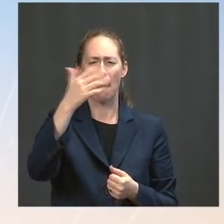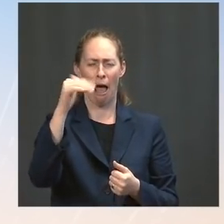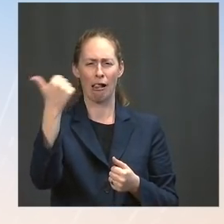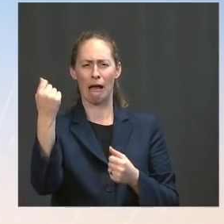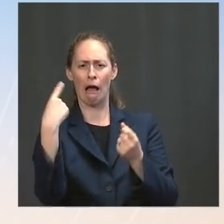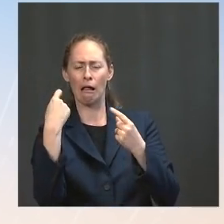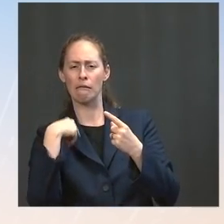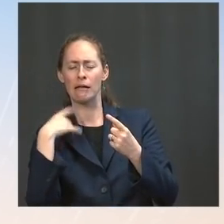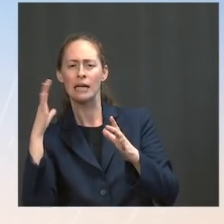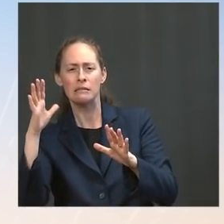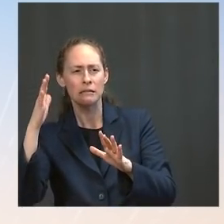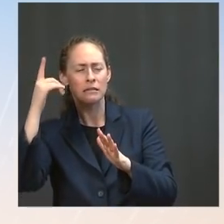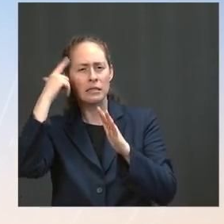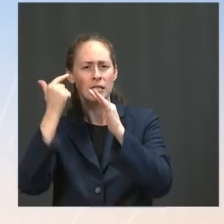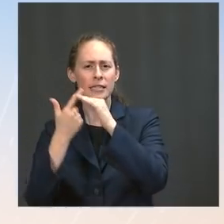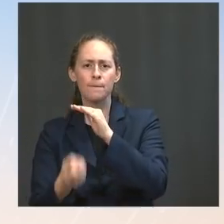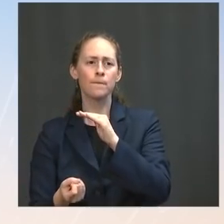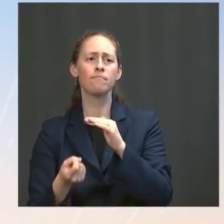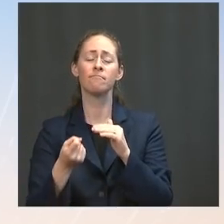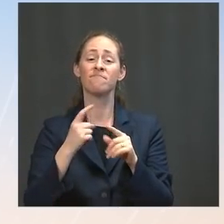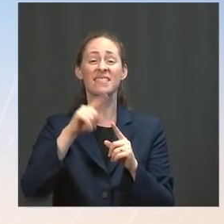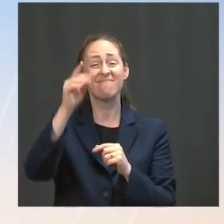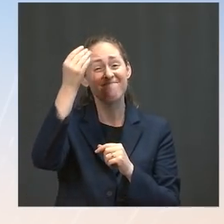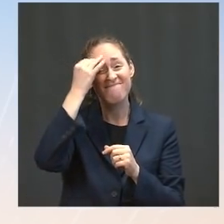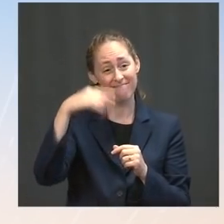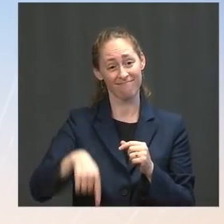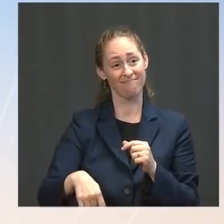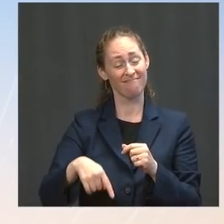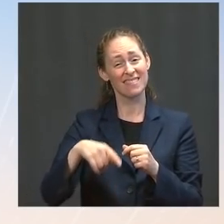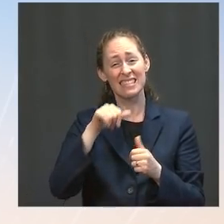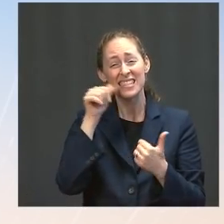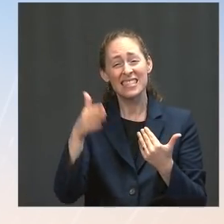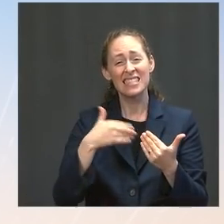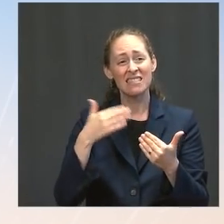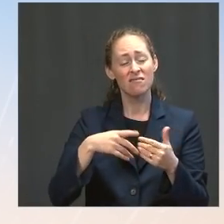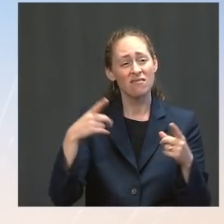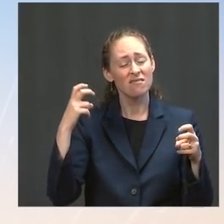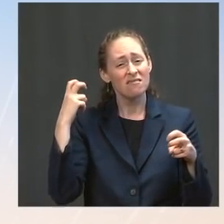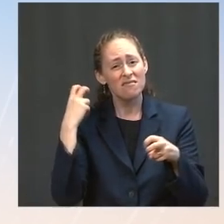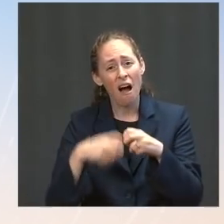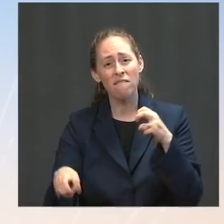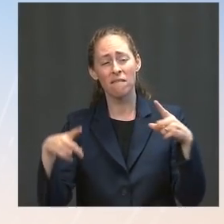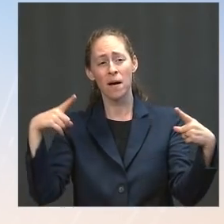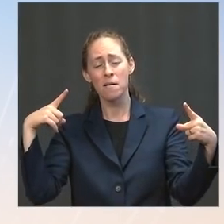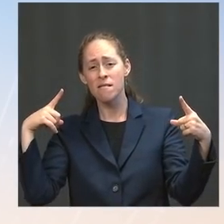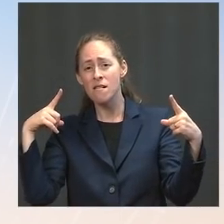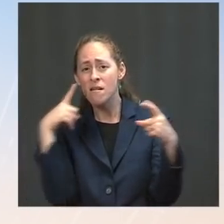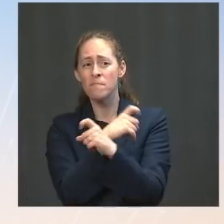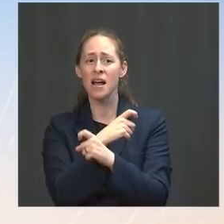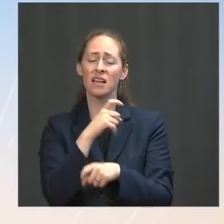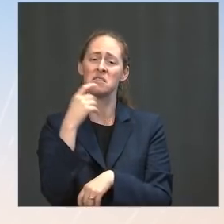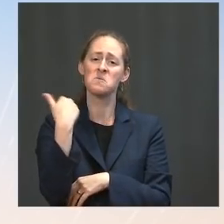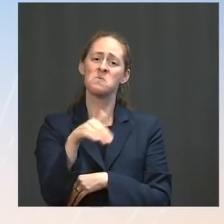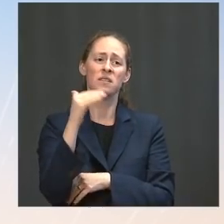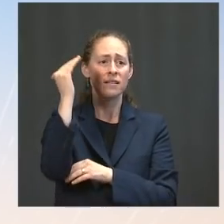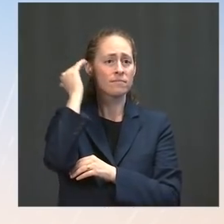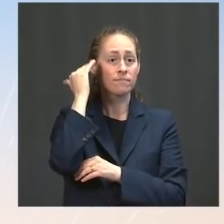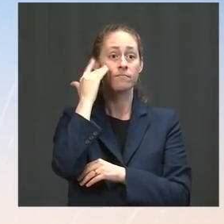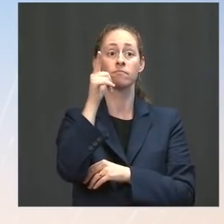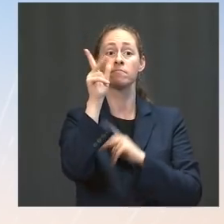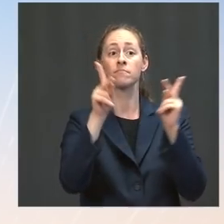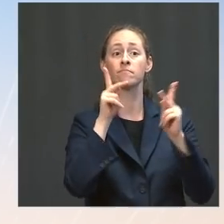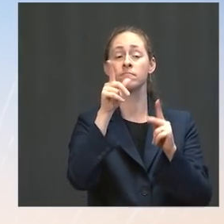of special immigrant visa applicants, the number of individuals who can apply for our variety